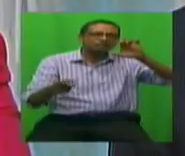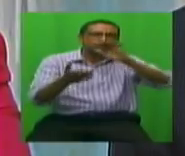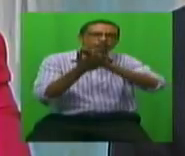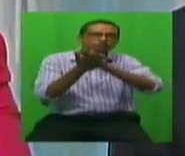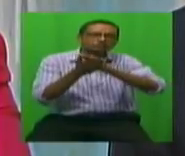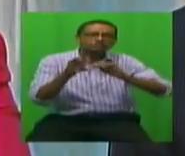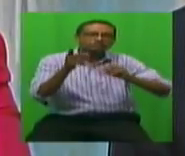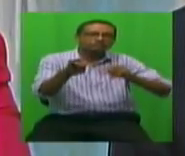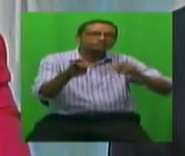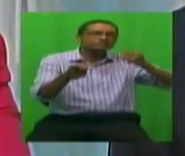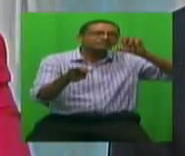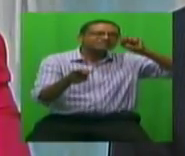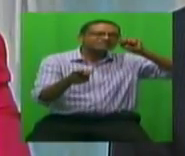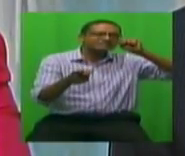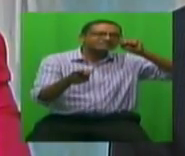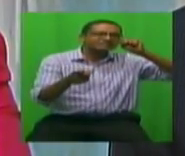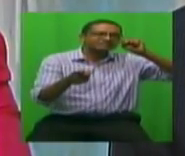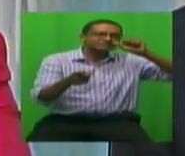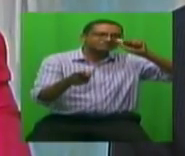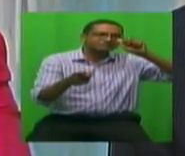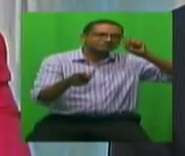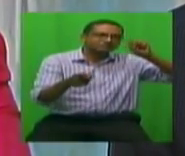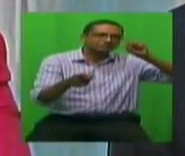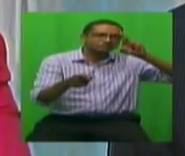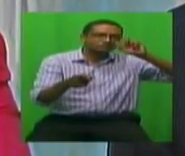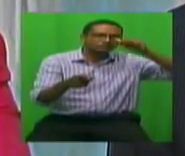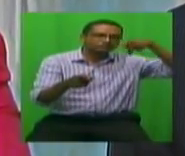Primary School, the St. Helena